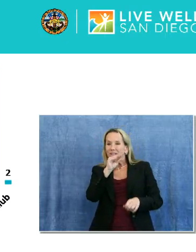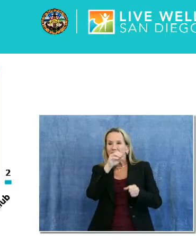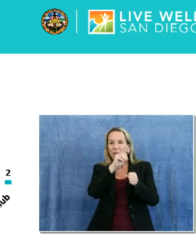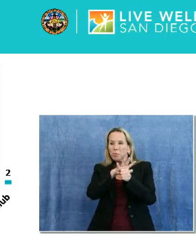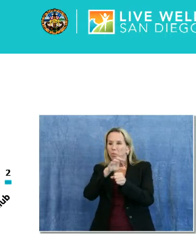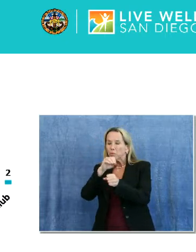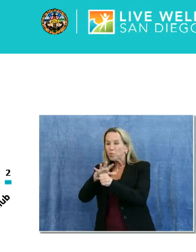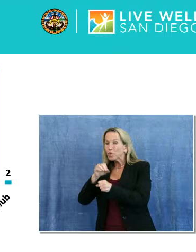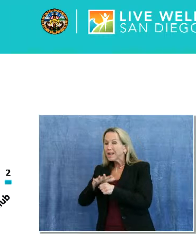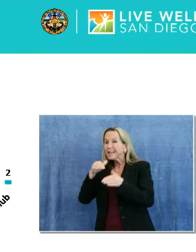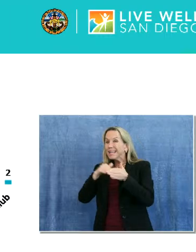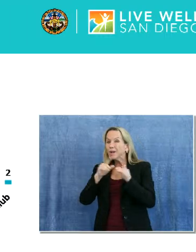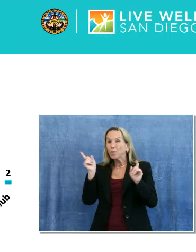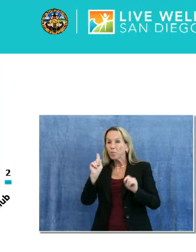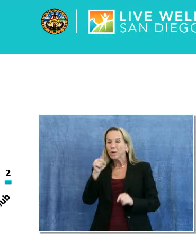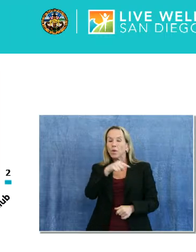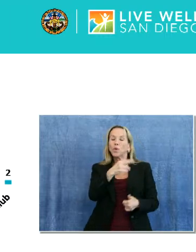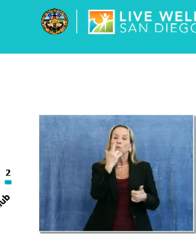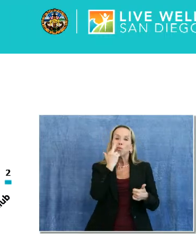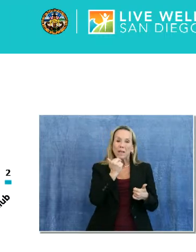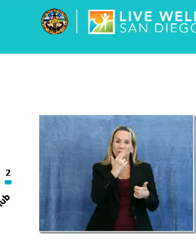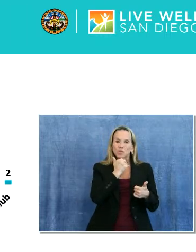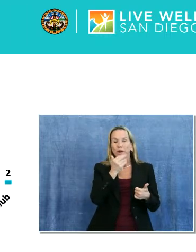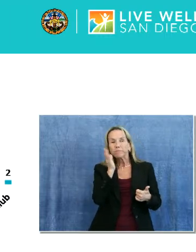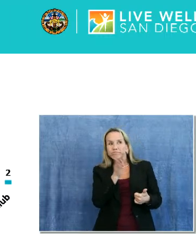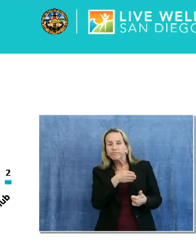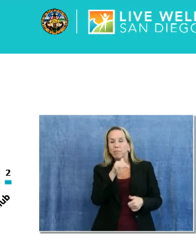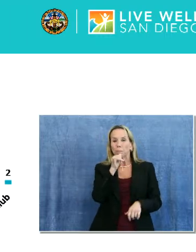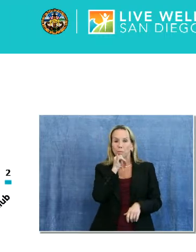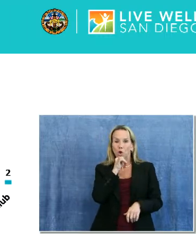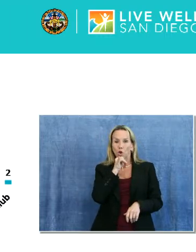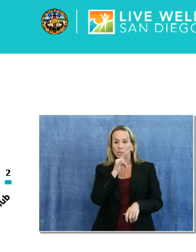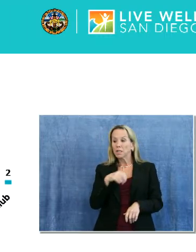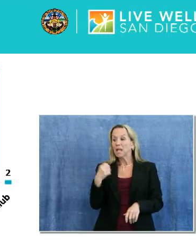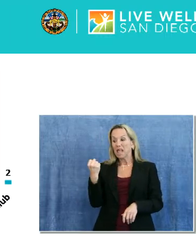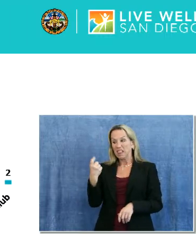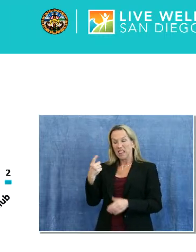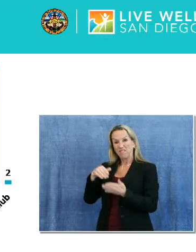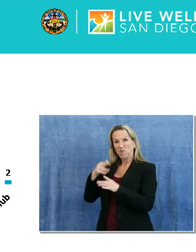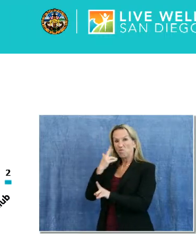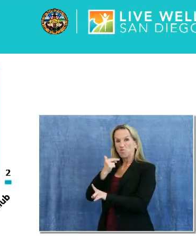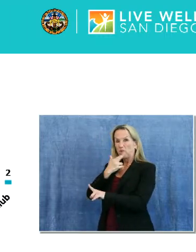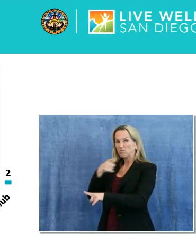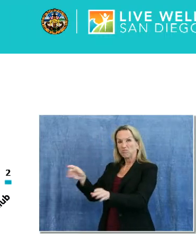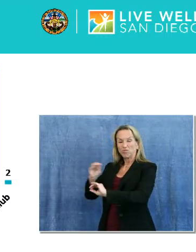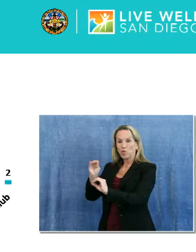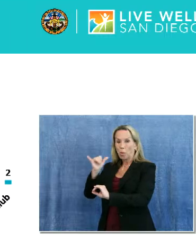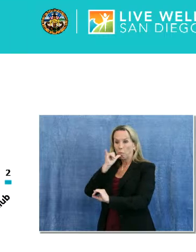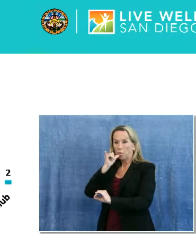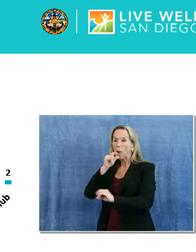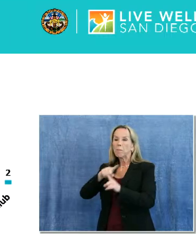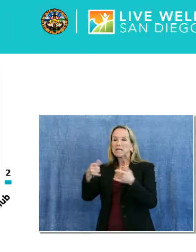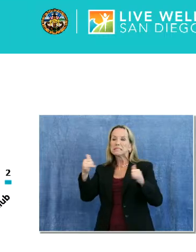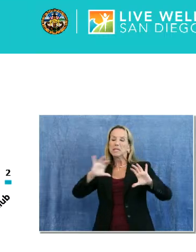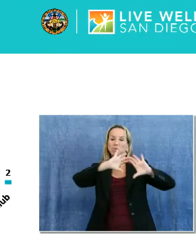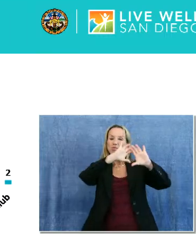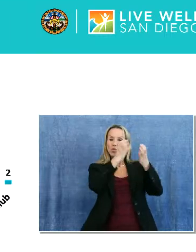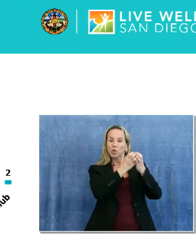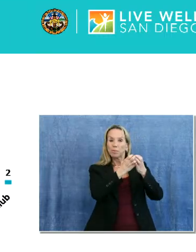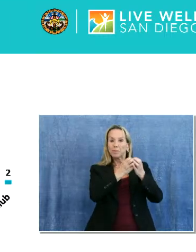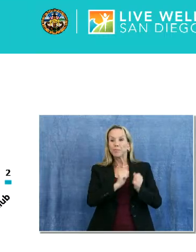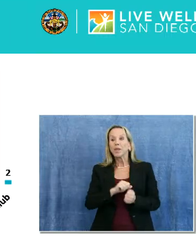restaurants slash bars and 11 in restaurants. So those are grouped together, 45